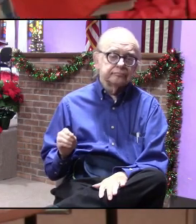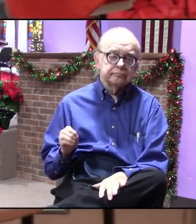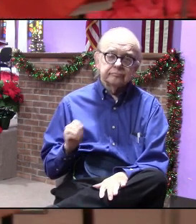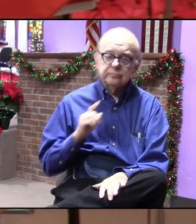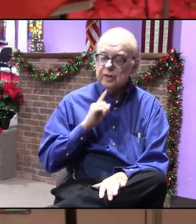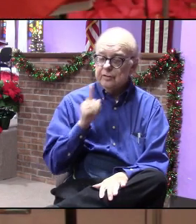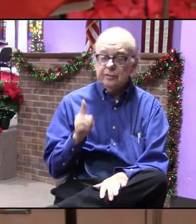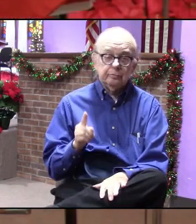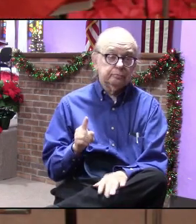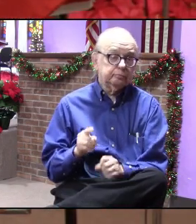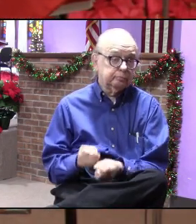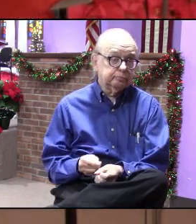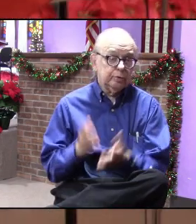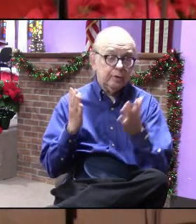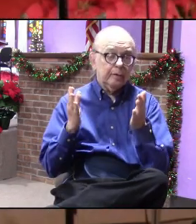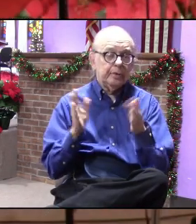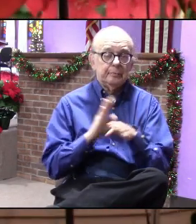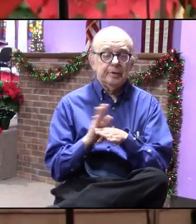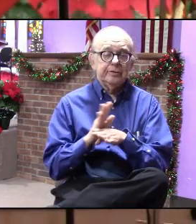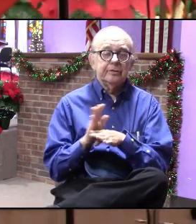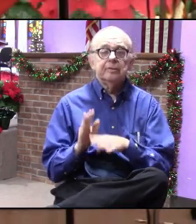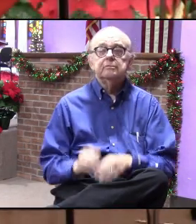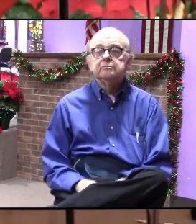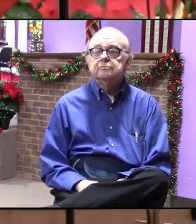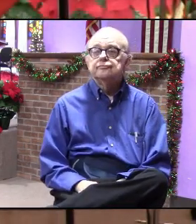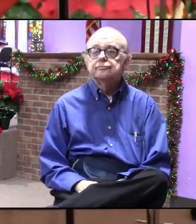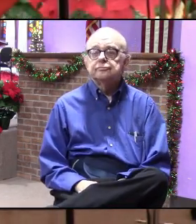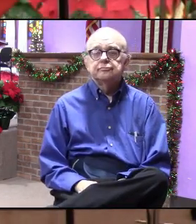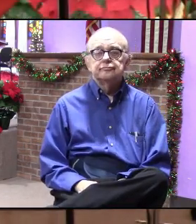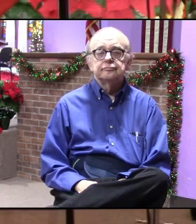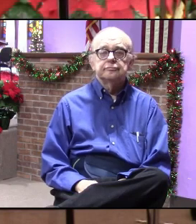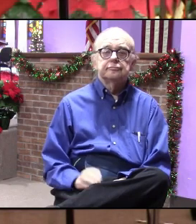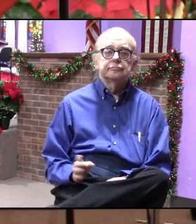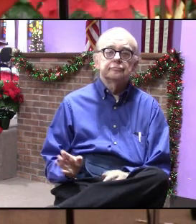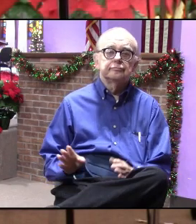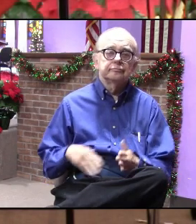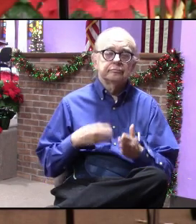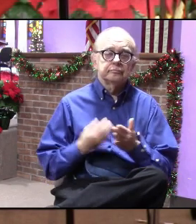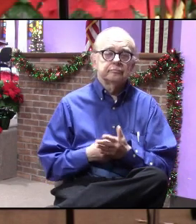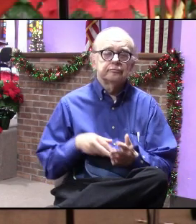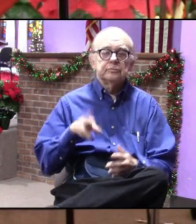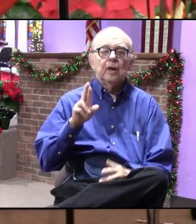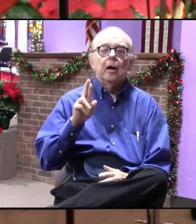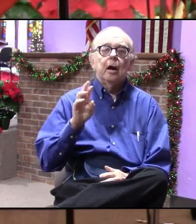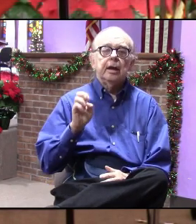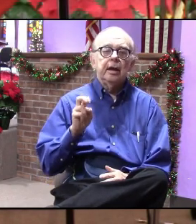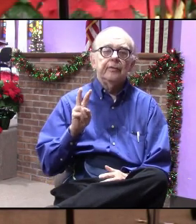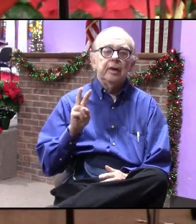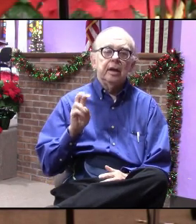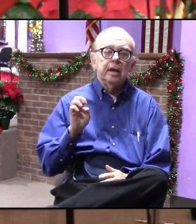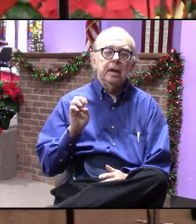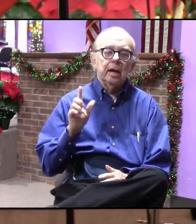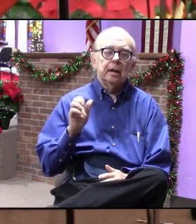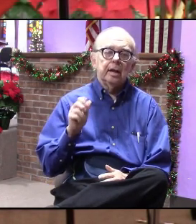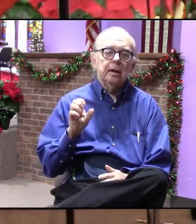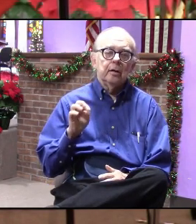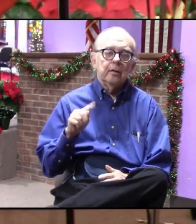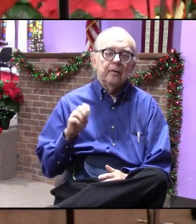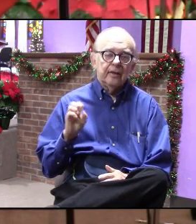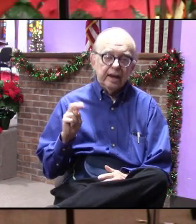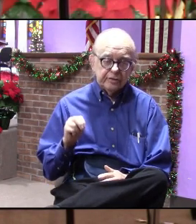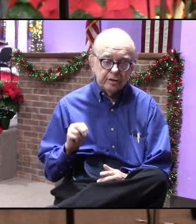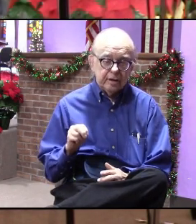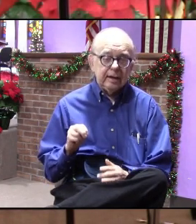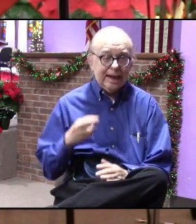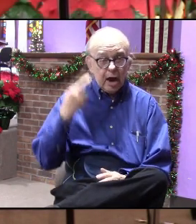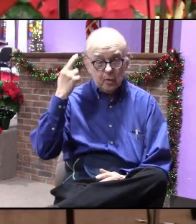the roof. And now, so we came to Revelation chapter 6. And in